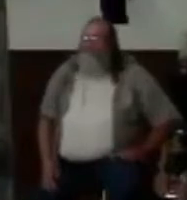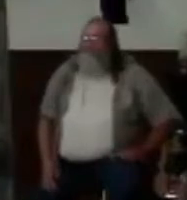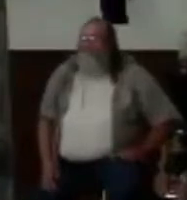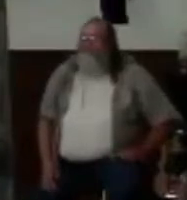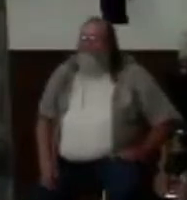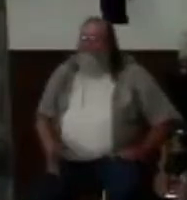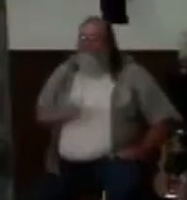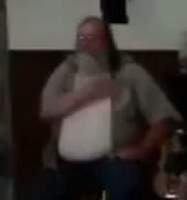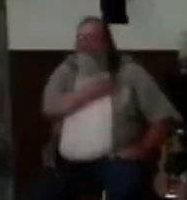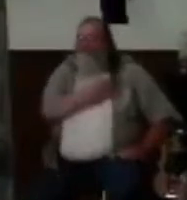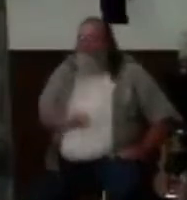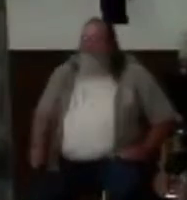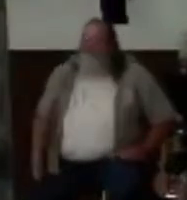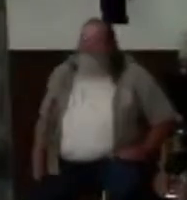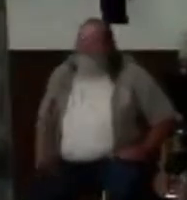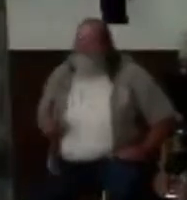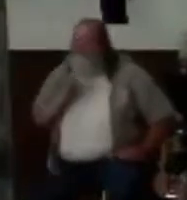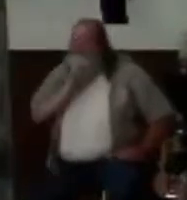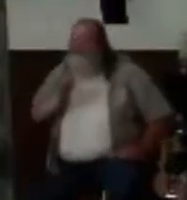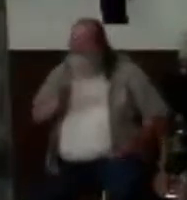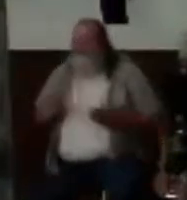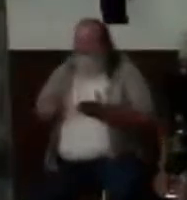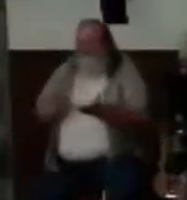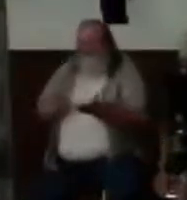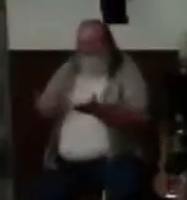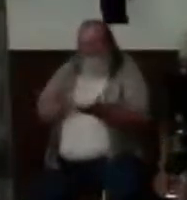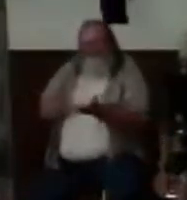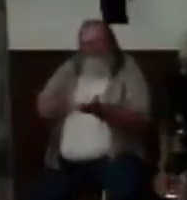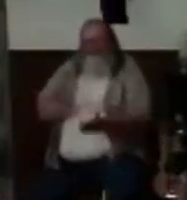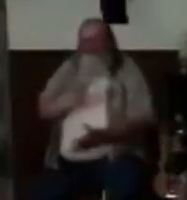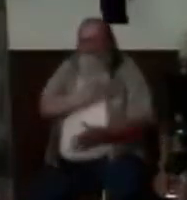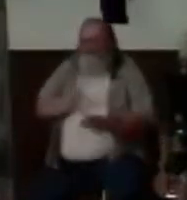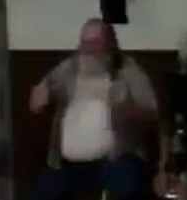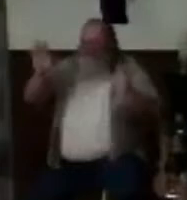Religion is the service and worship of God.